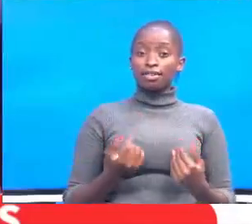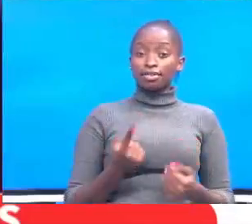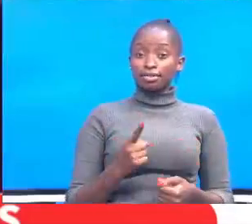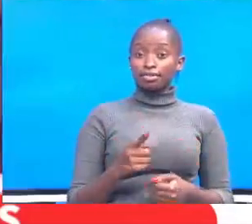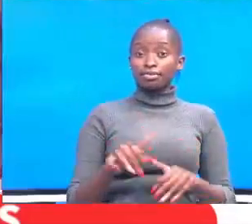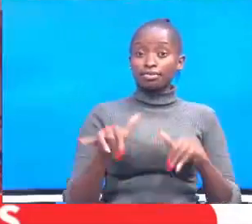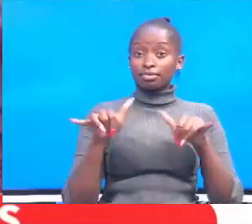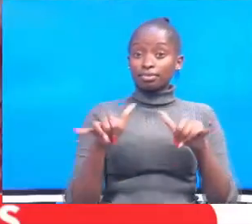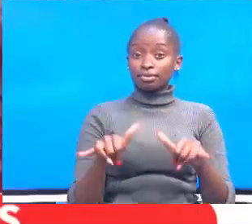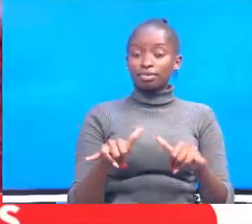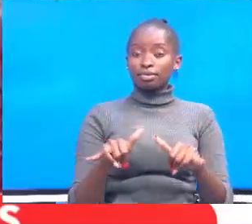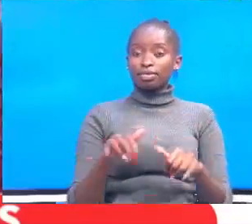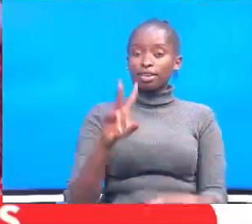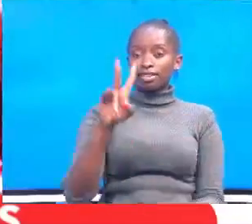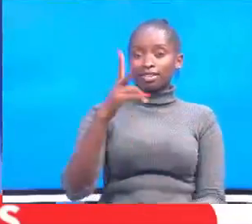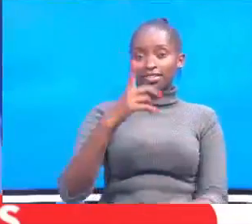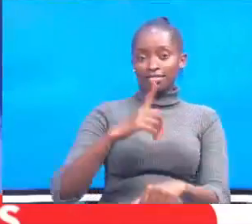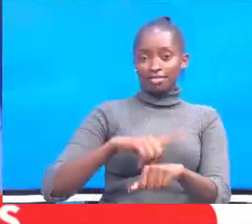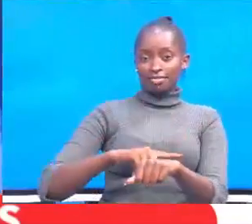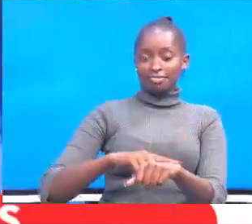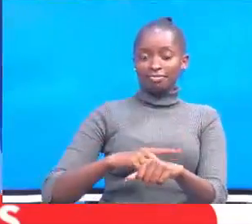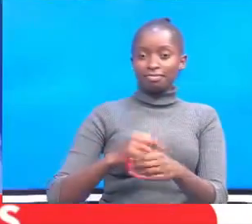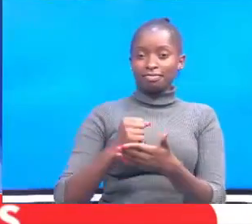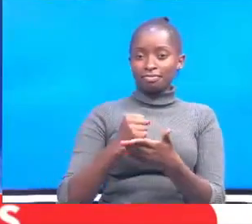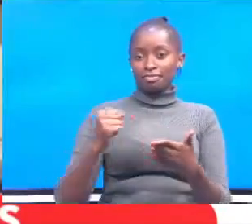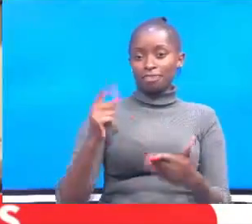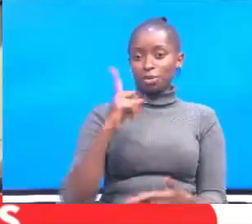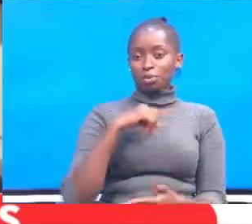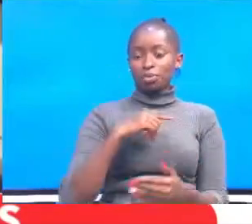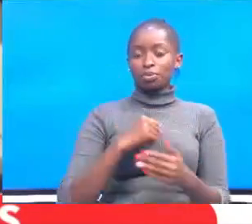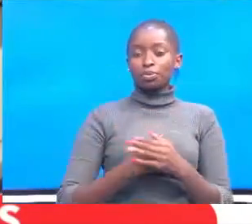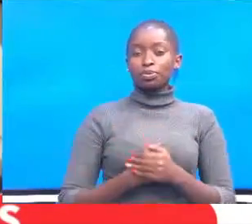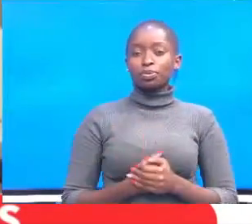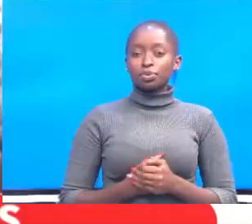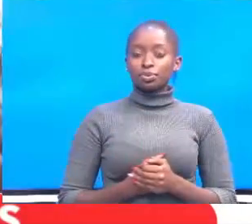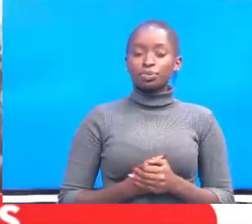Mwangaza for a second time. George Maringa, TV 47, Nairobi.